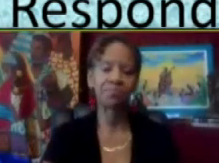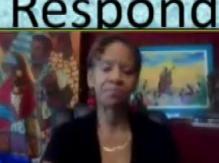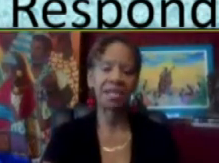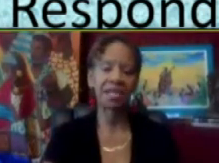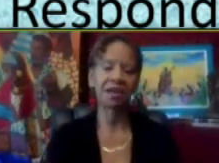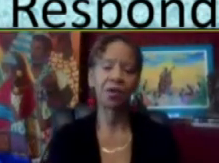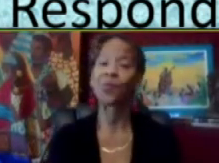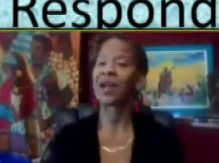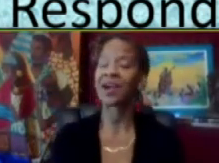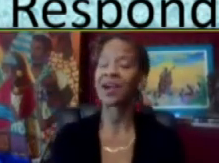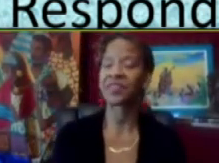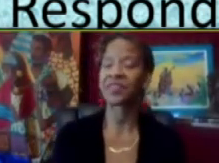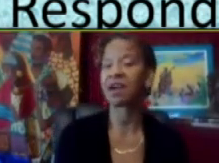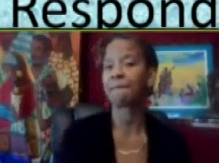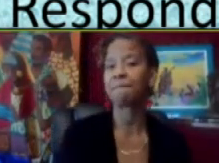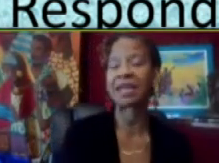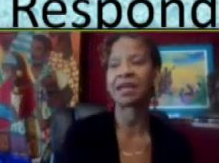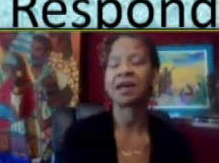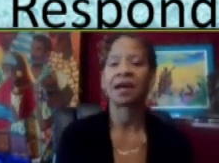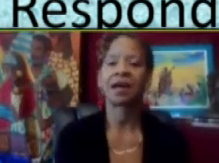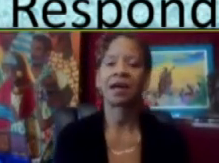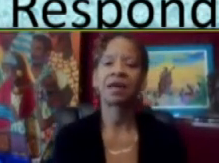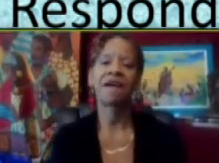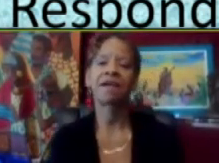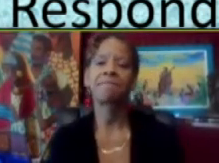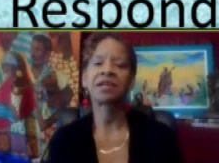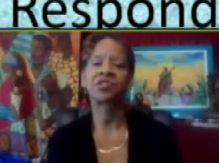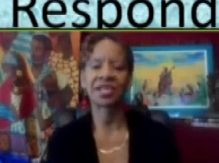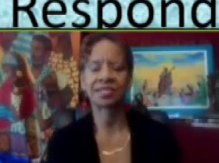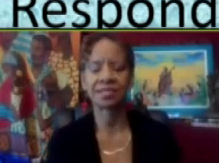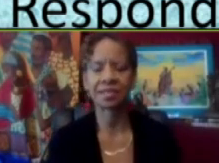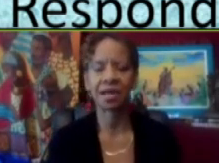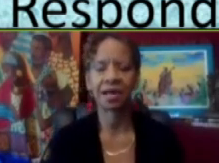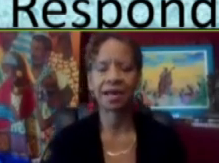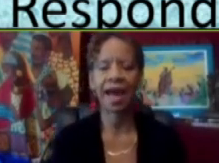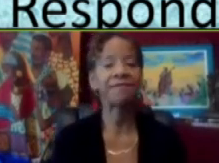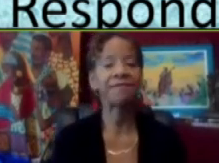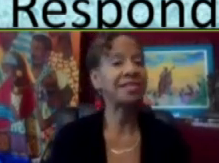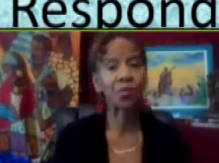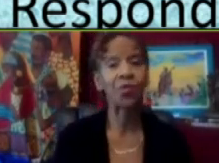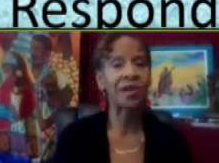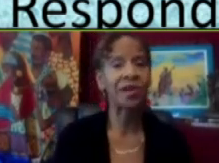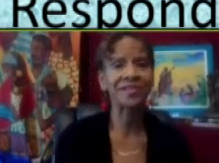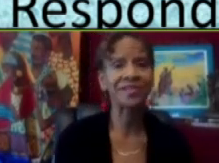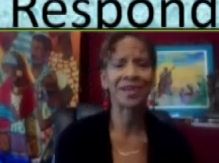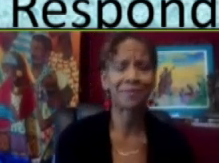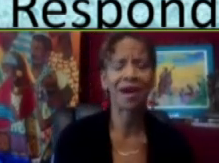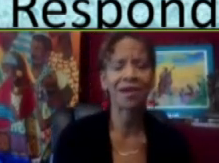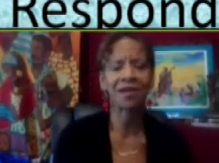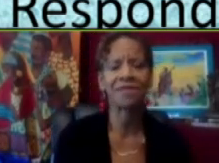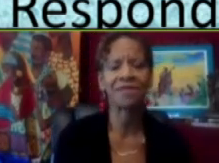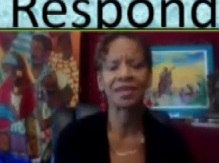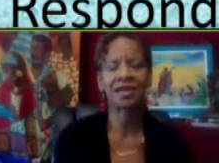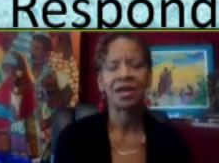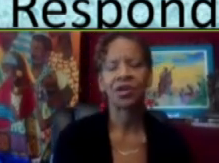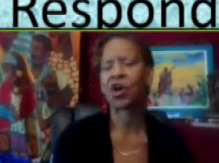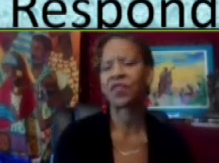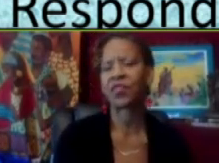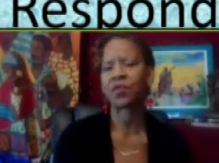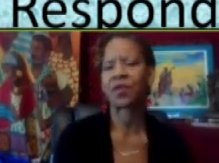you should be aware that there are many environmental justice advocates and lawyers that are part of